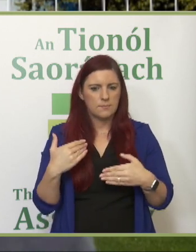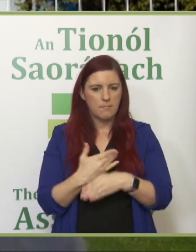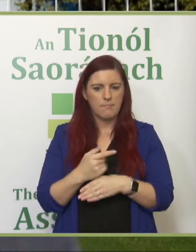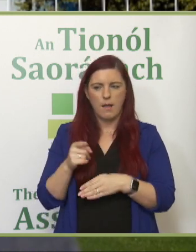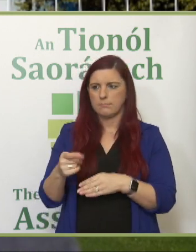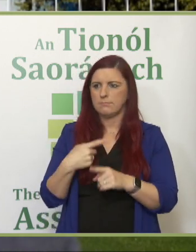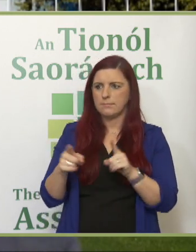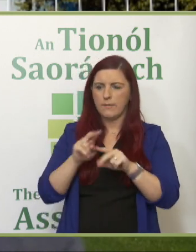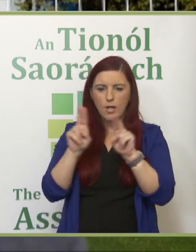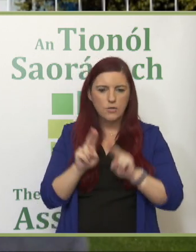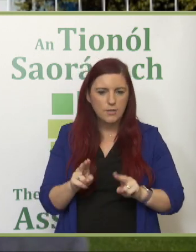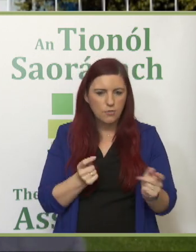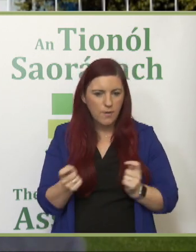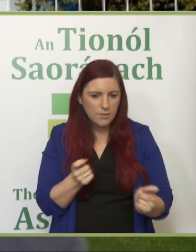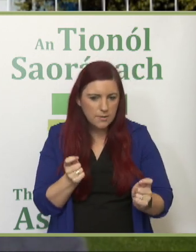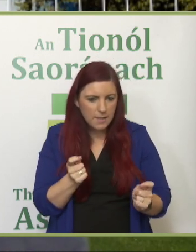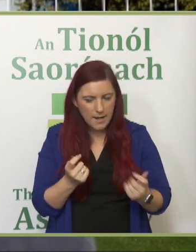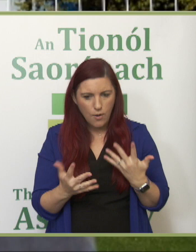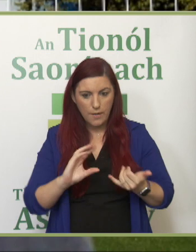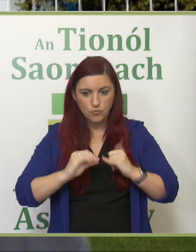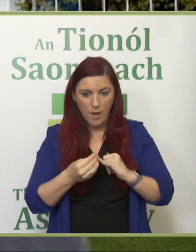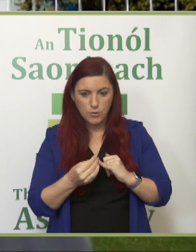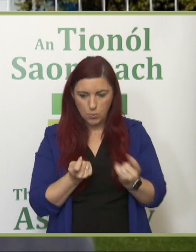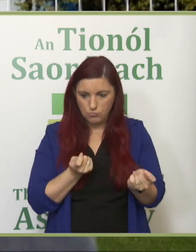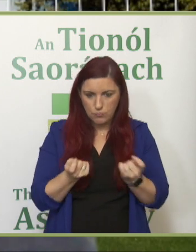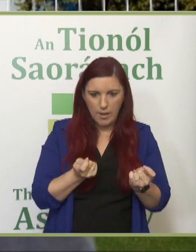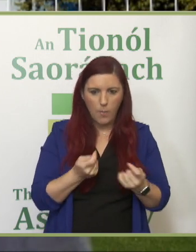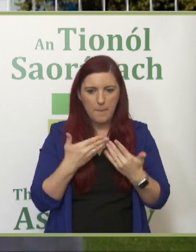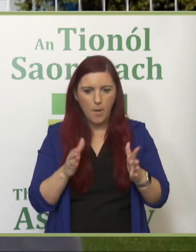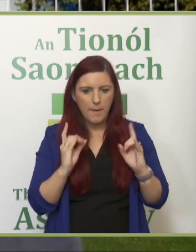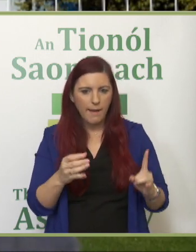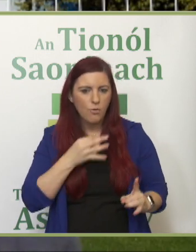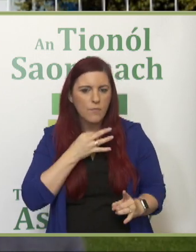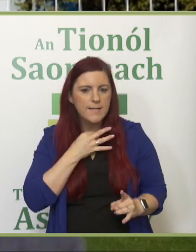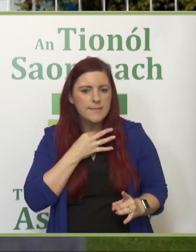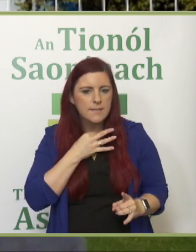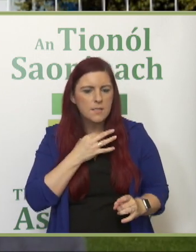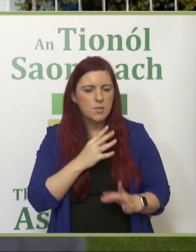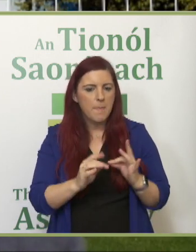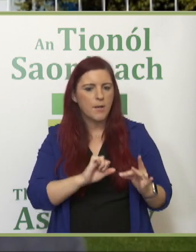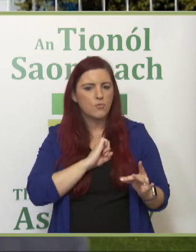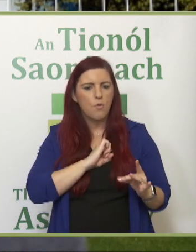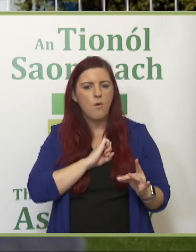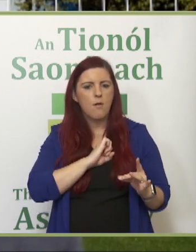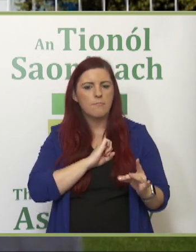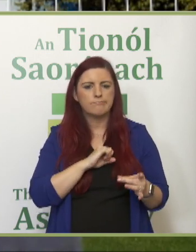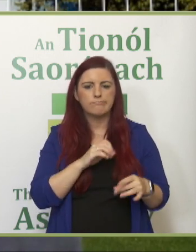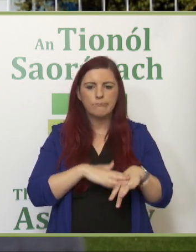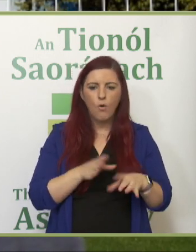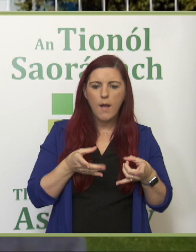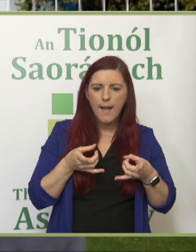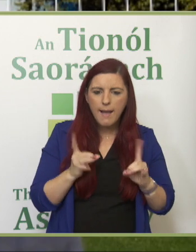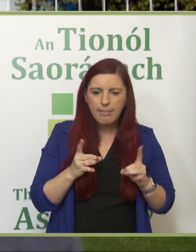regulations, has embarked on dealing with the risks, the public health risks, to ensure healthier,